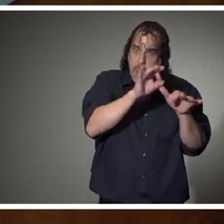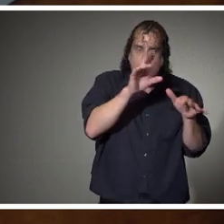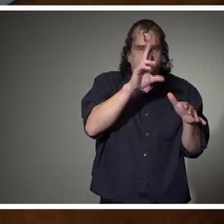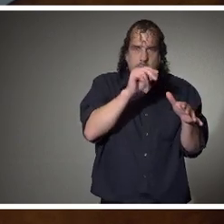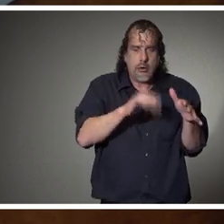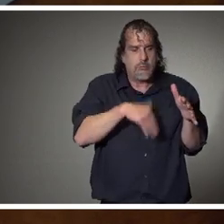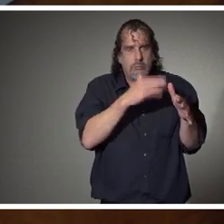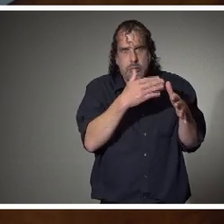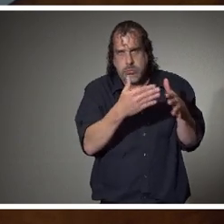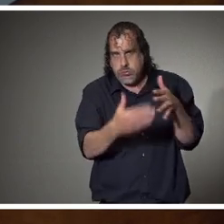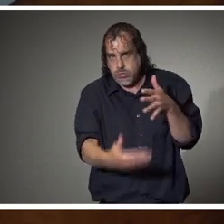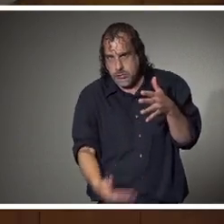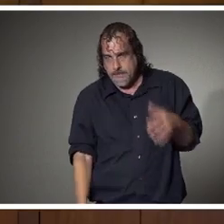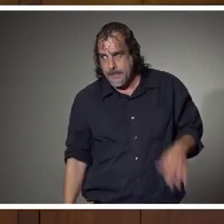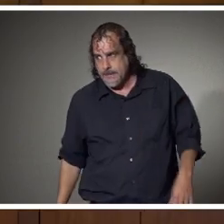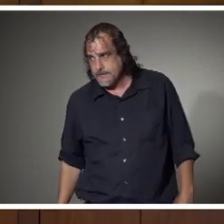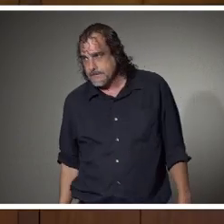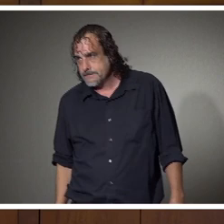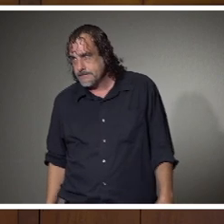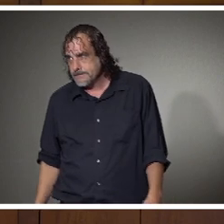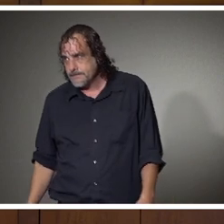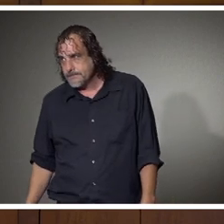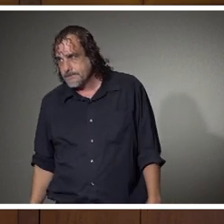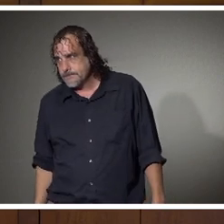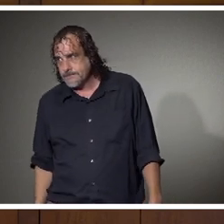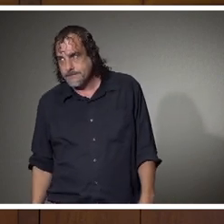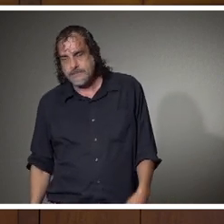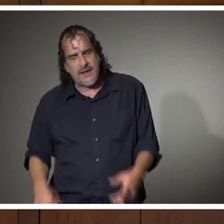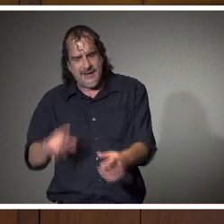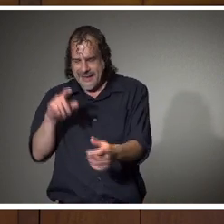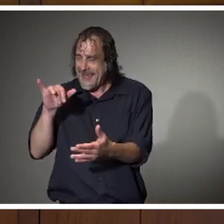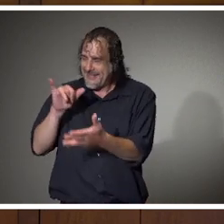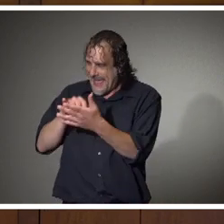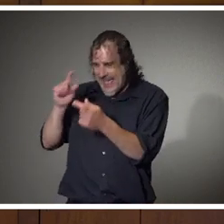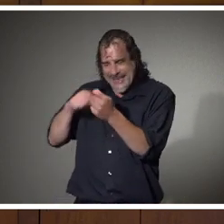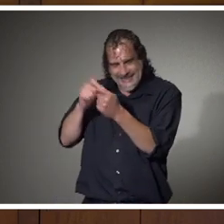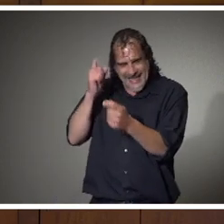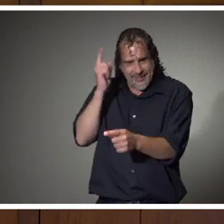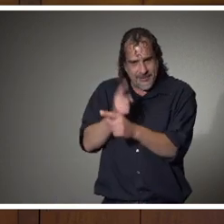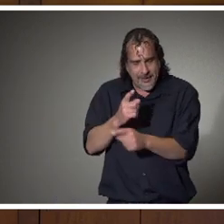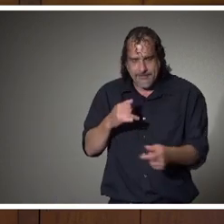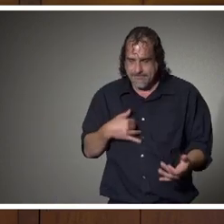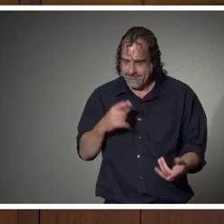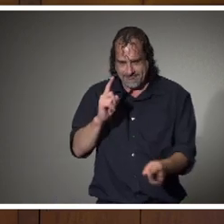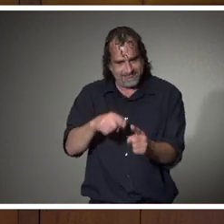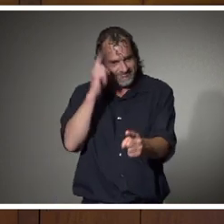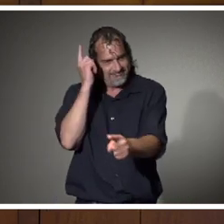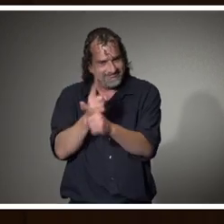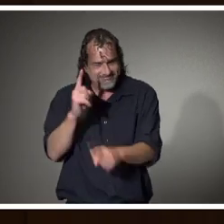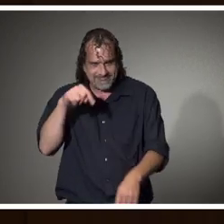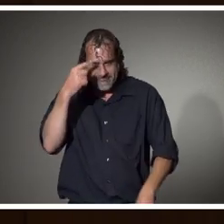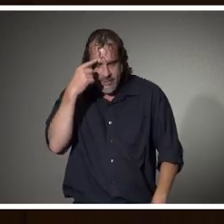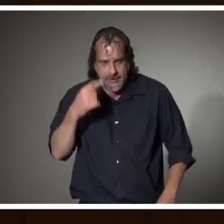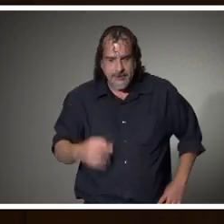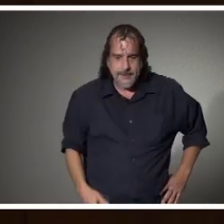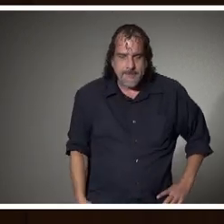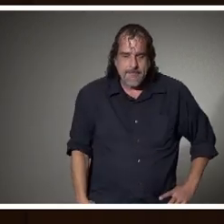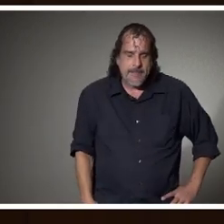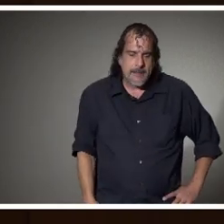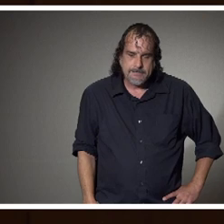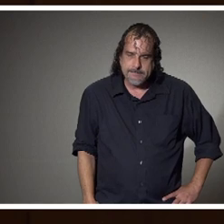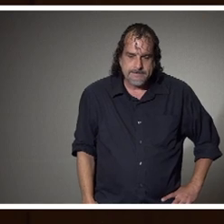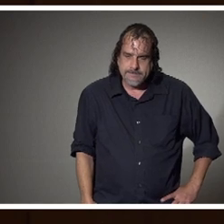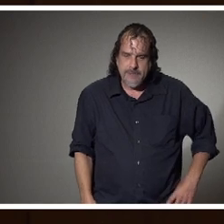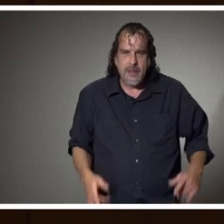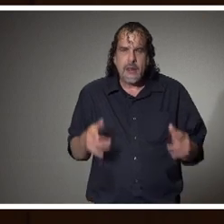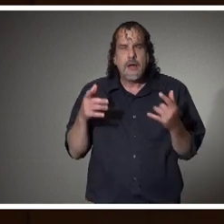reopening our economy. Did you just want to touch on? Yeah, that's exactly right. Thank you. You're obviously spot on. You know,